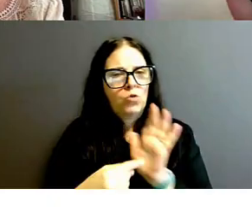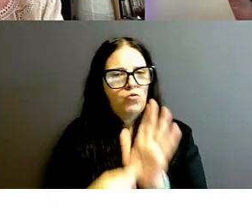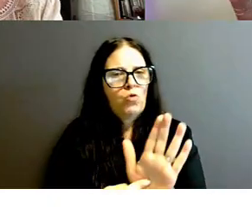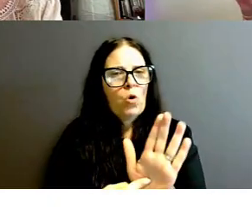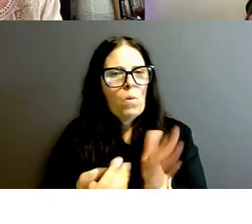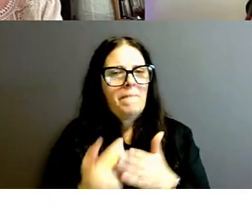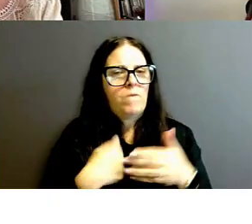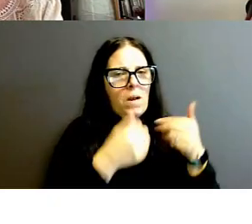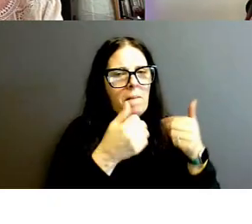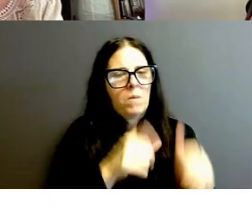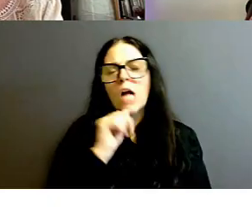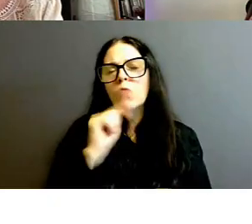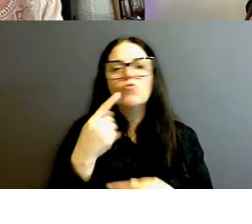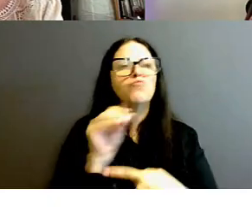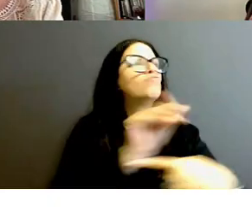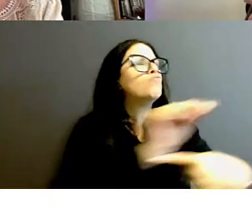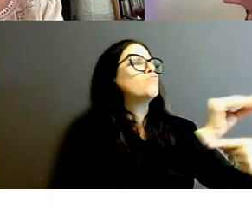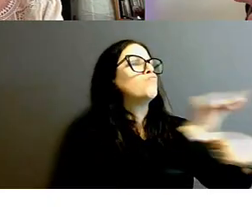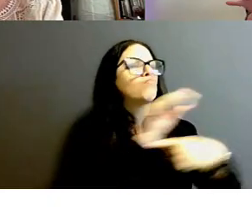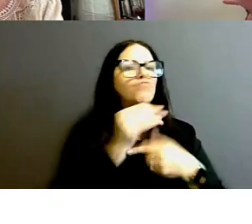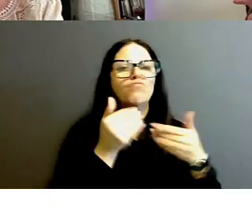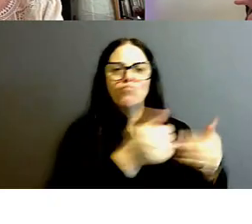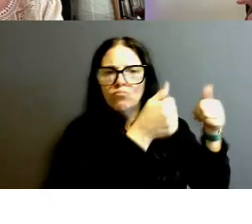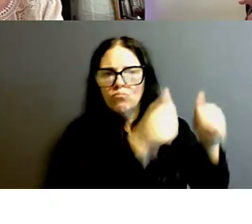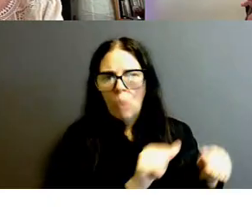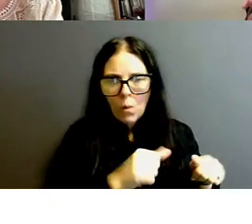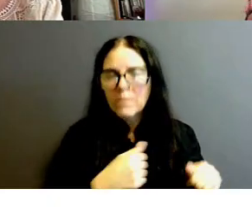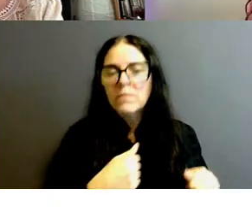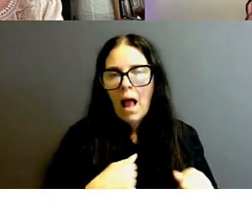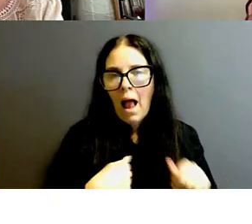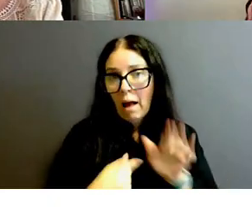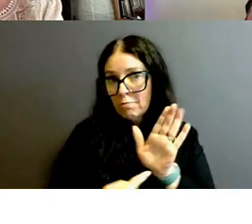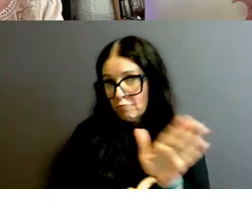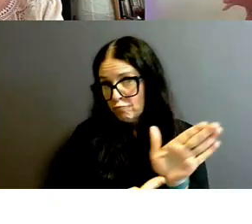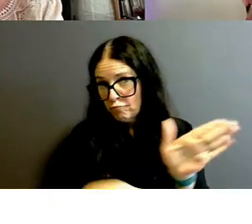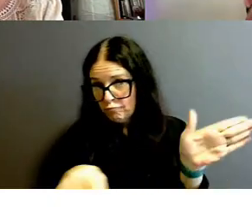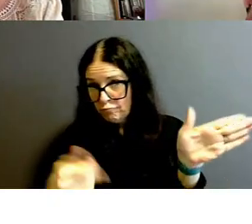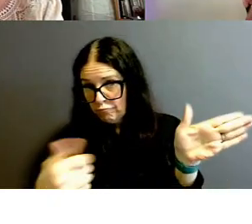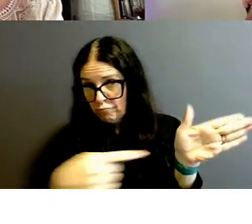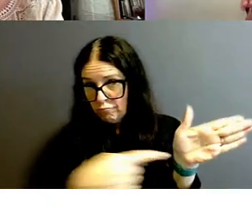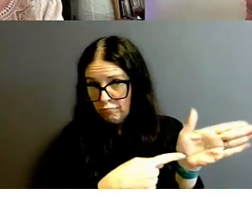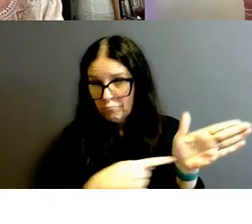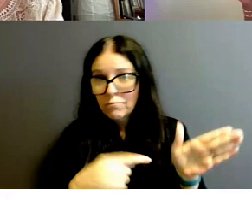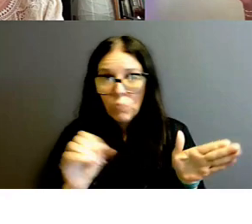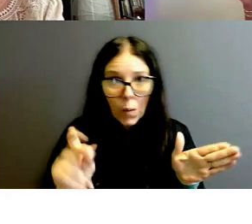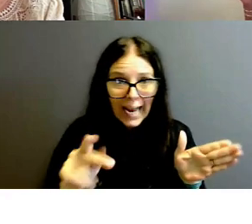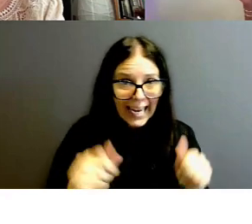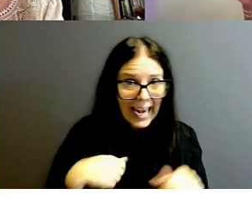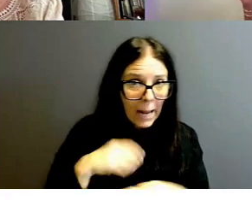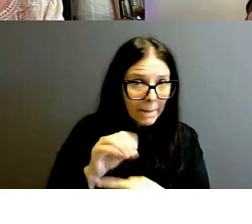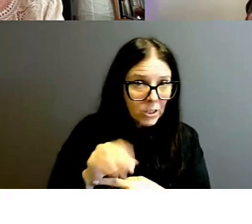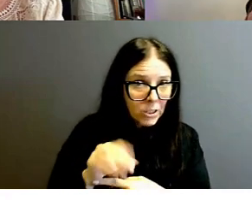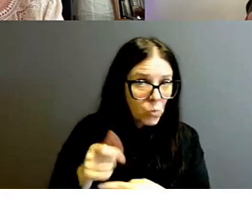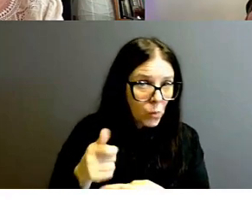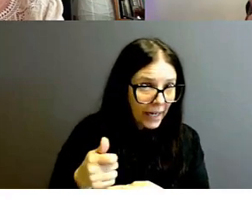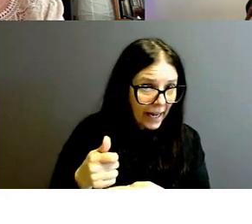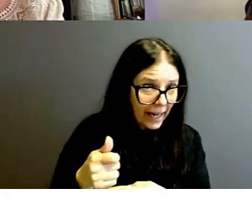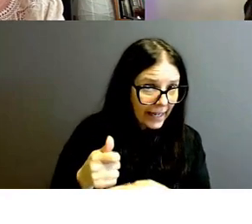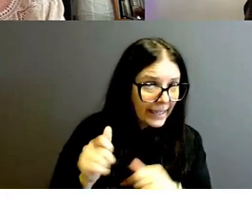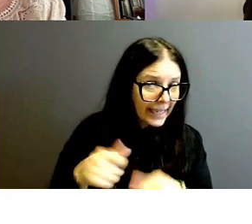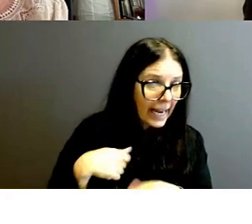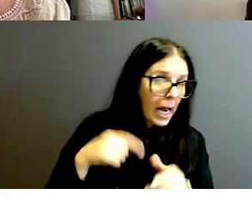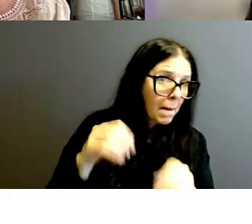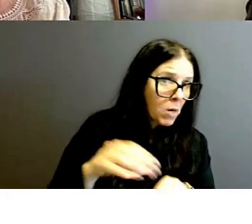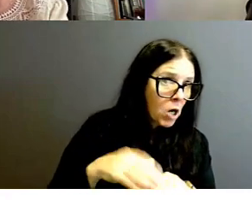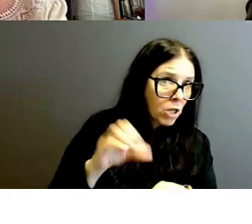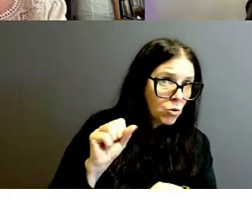just take pictures and then post it without them seeing it. So I'll say, hey, is it okay if I take a picture? Are you okay? If I put it on social media,